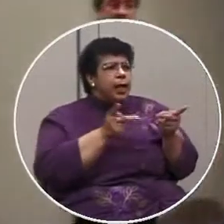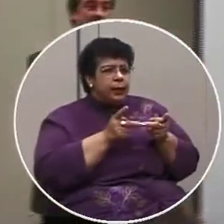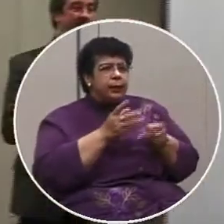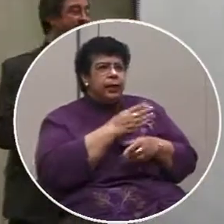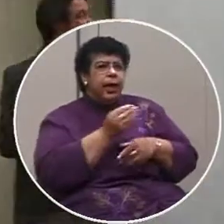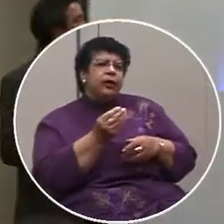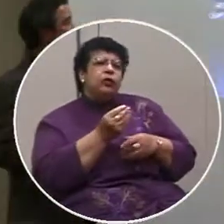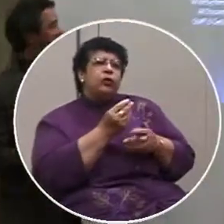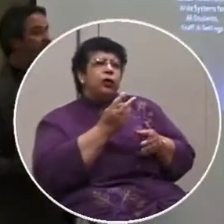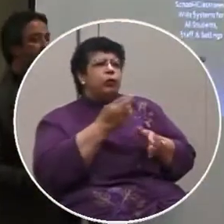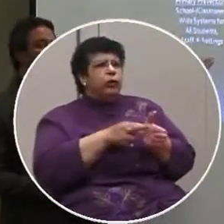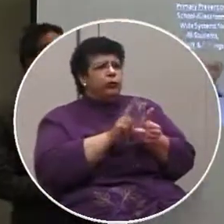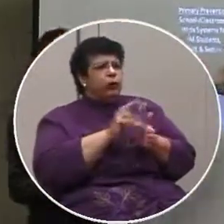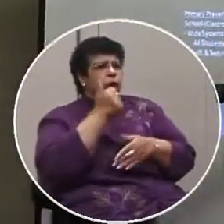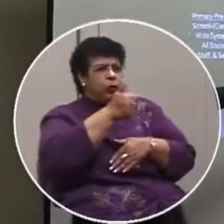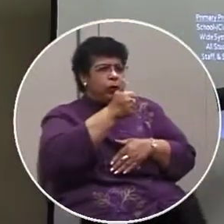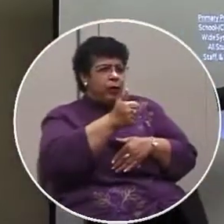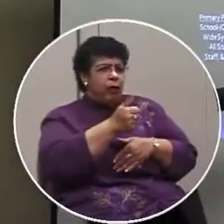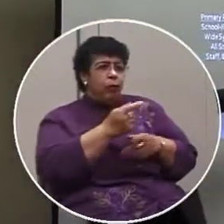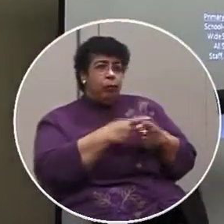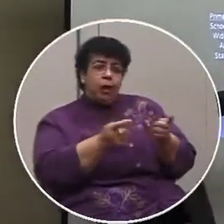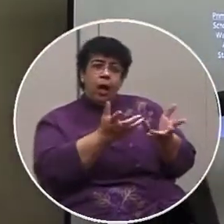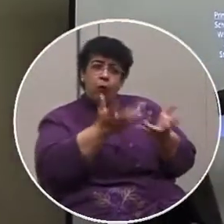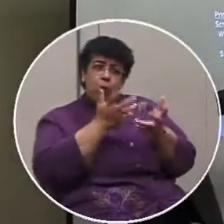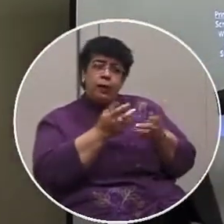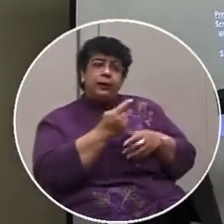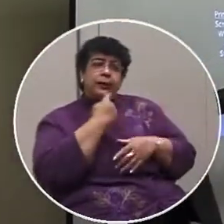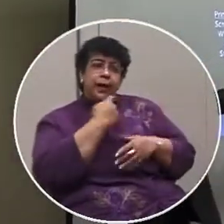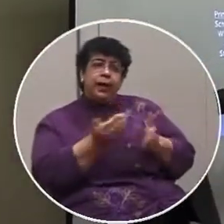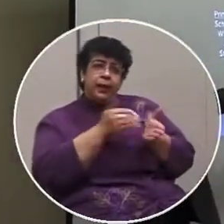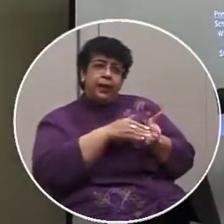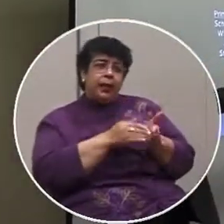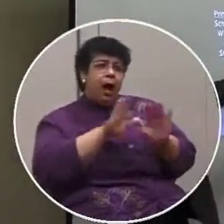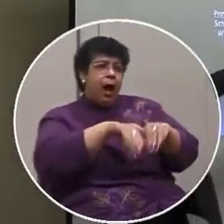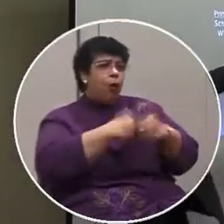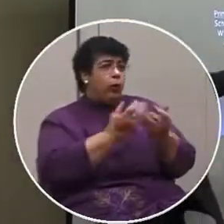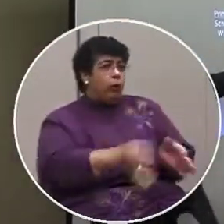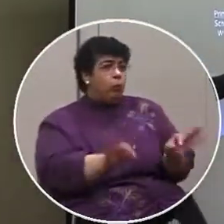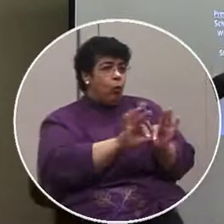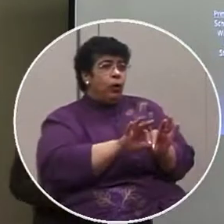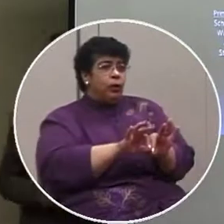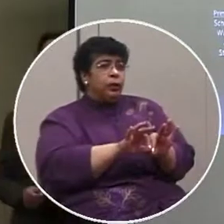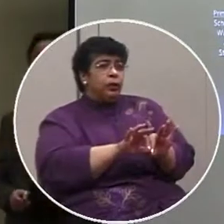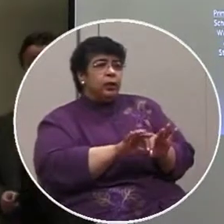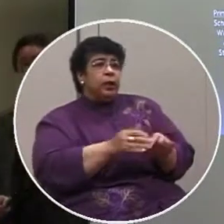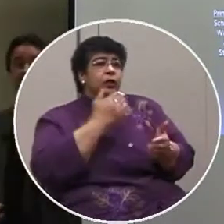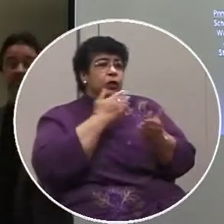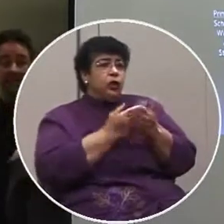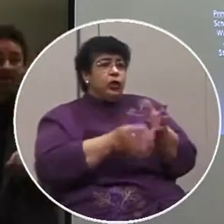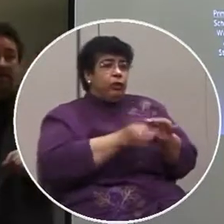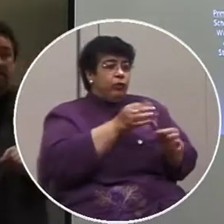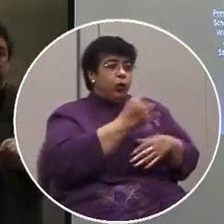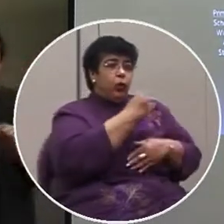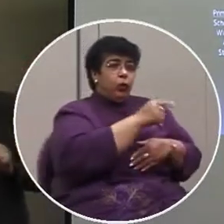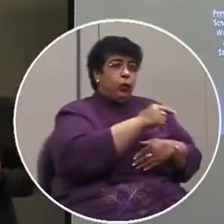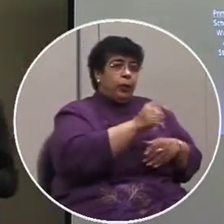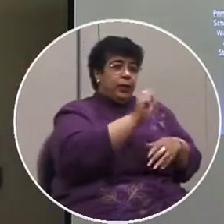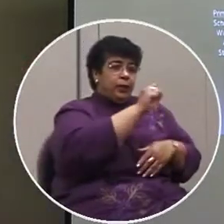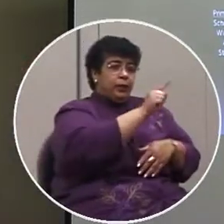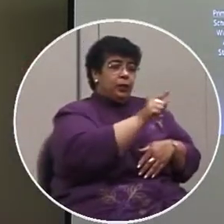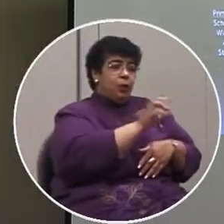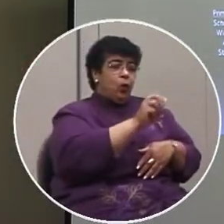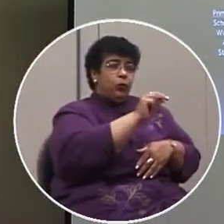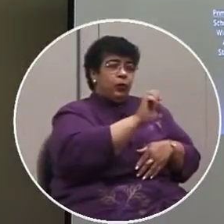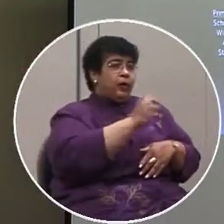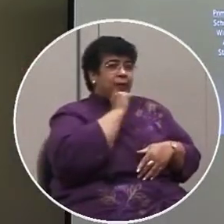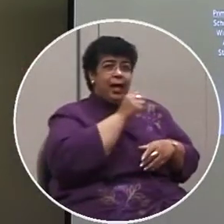But I want to go back to saying how important it is. If your system doesn't have a green zone in place and a yellow zone in place, you're going to have too many cases in the red zone